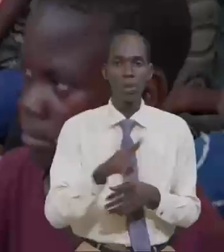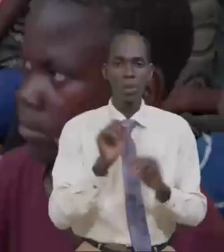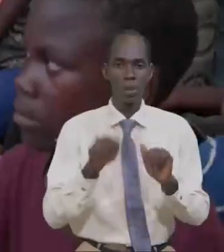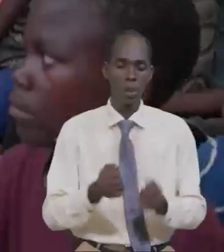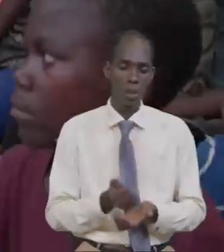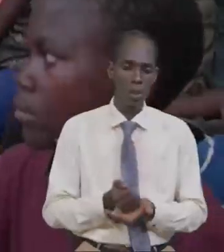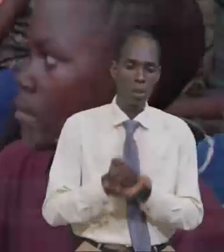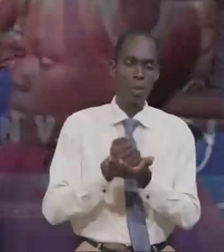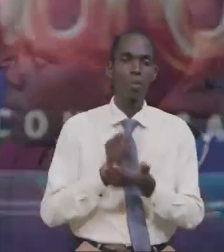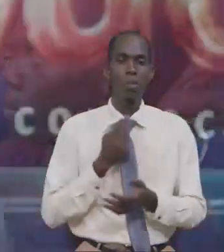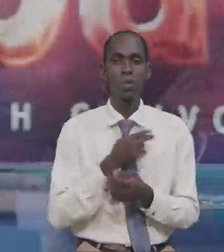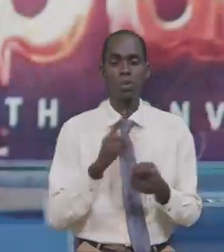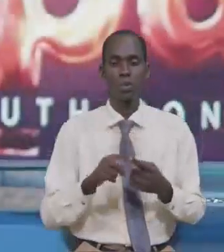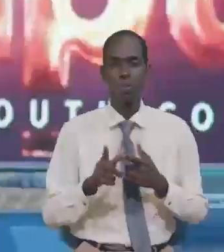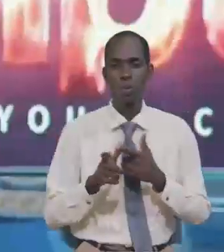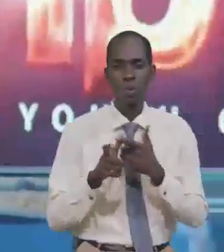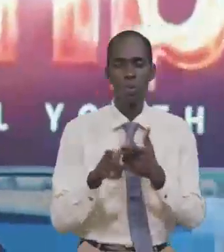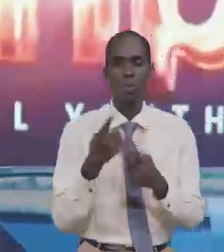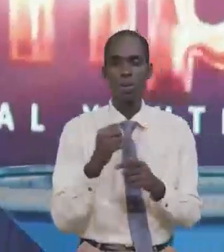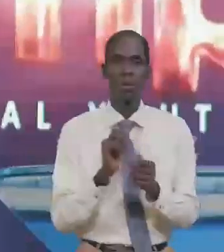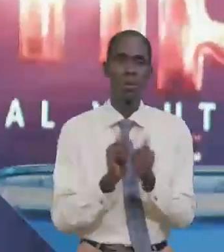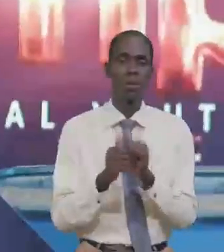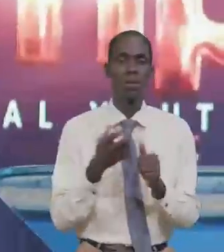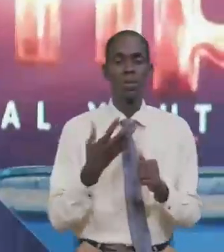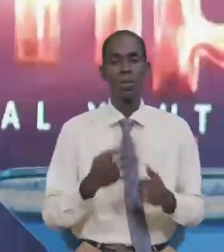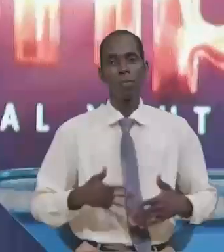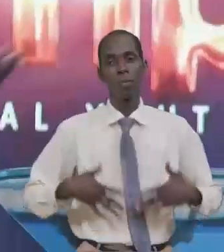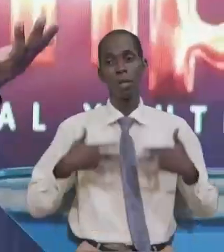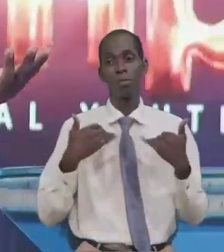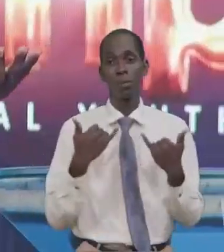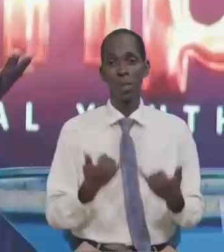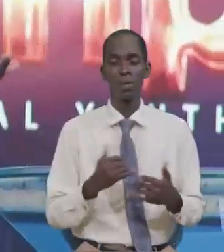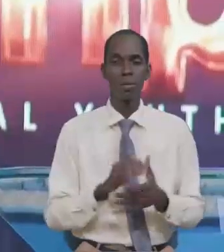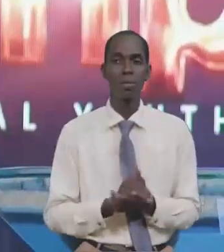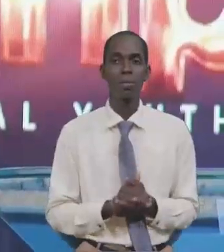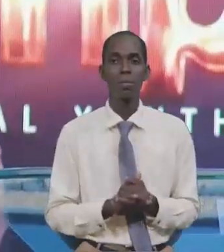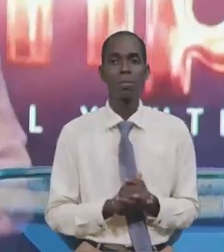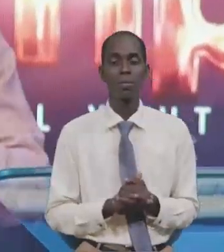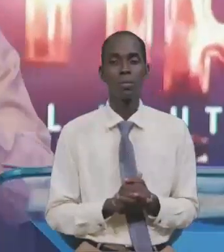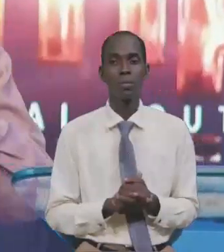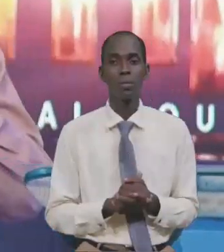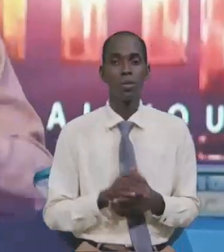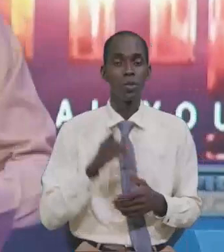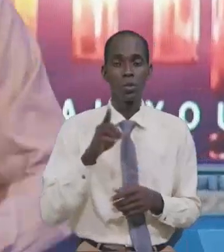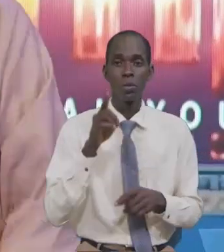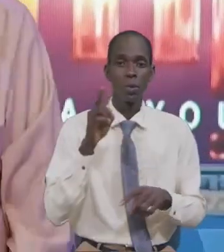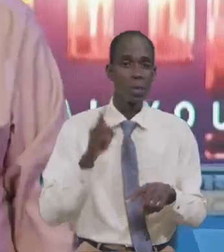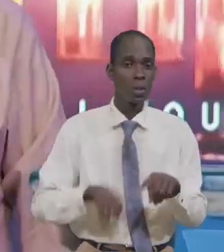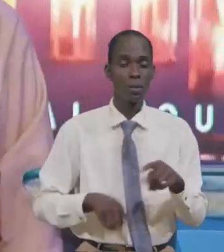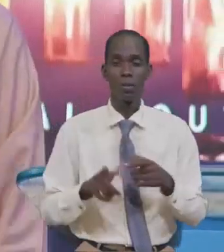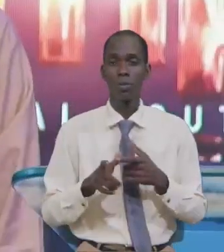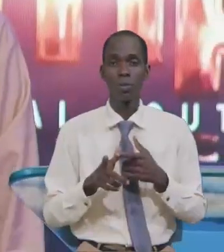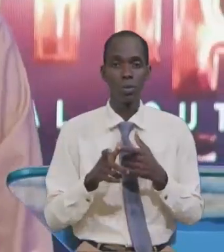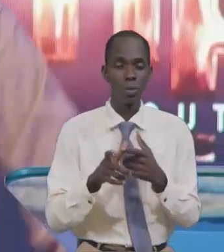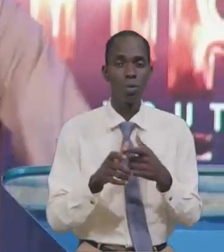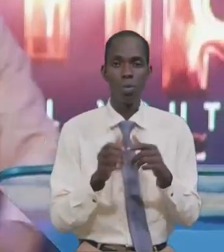cannot run with your neighbor's legs. You have to stand by